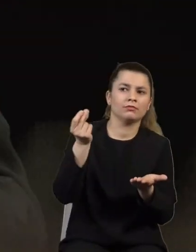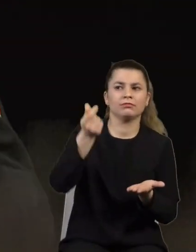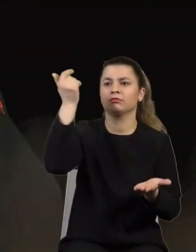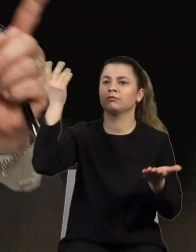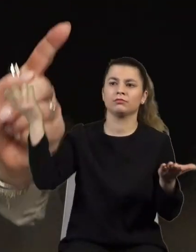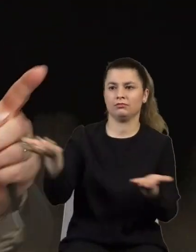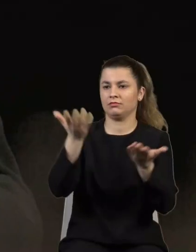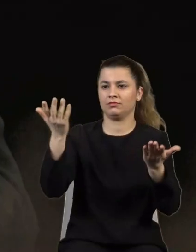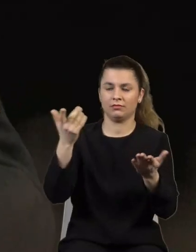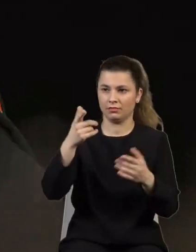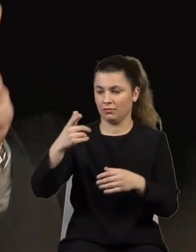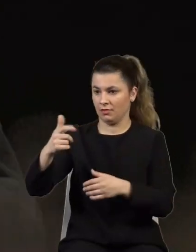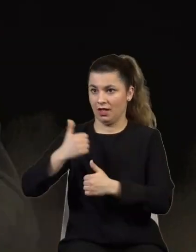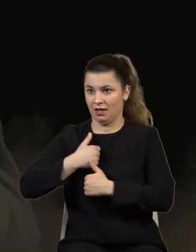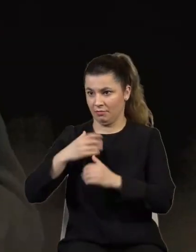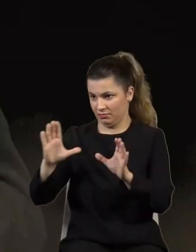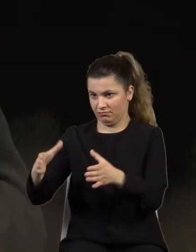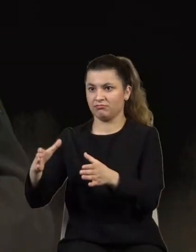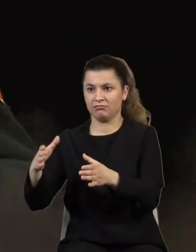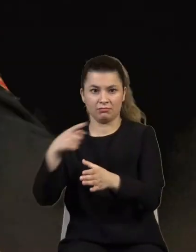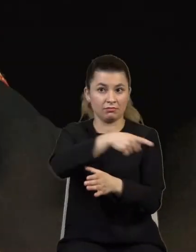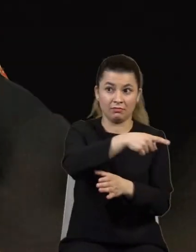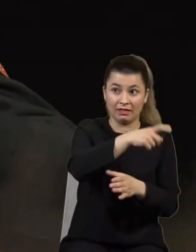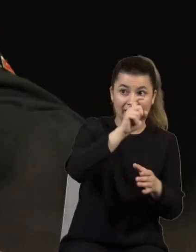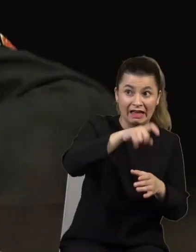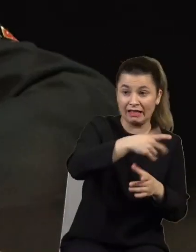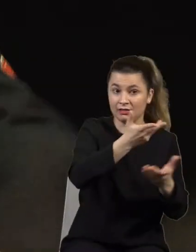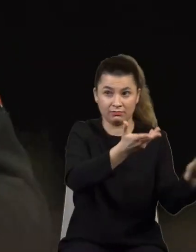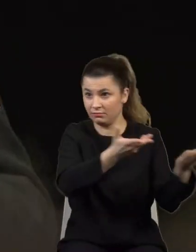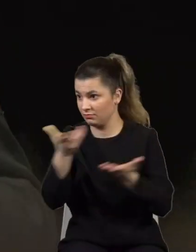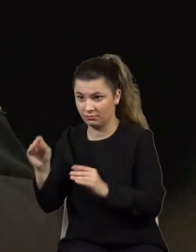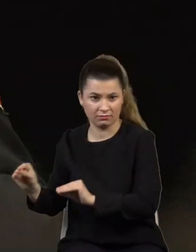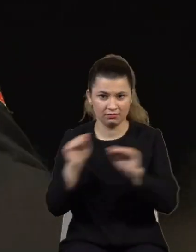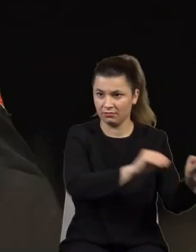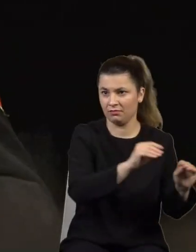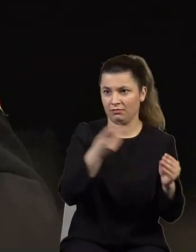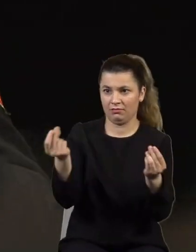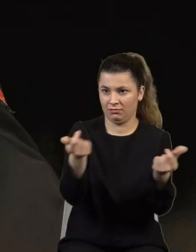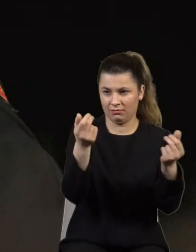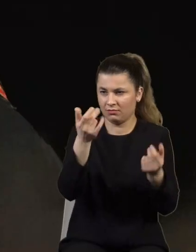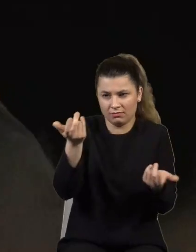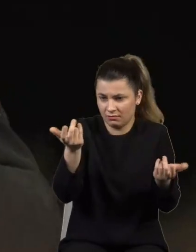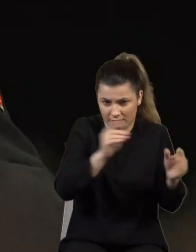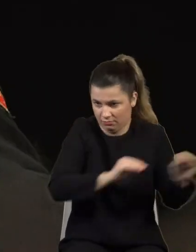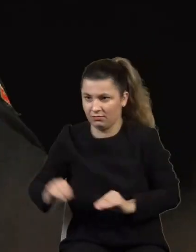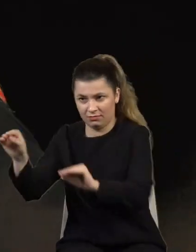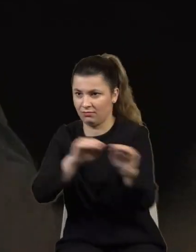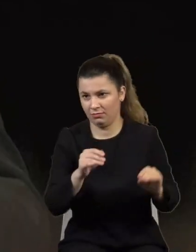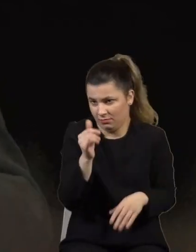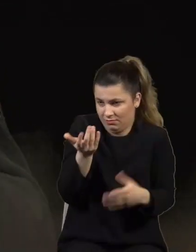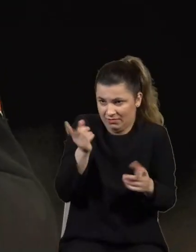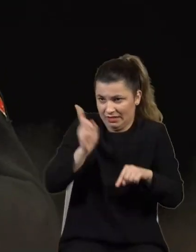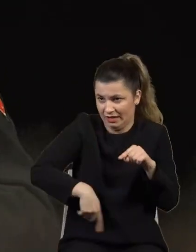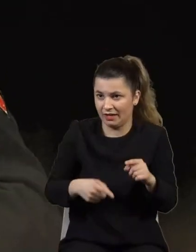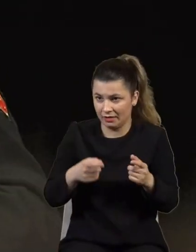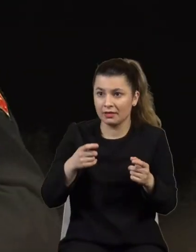have logistic chains of supply. So this has an enormous impact on our roads, our